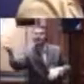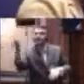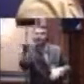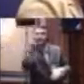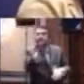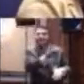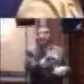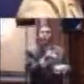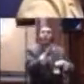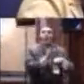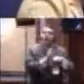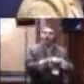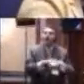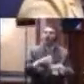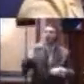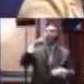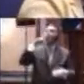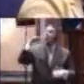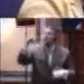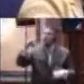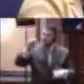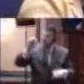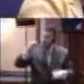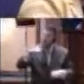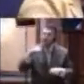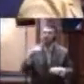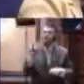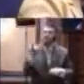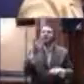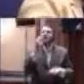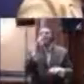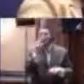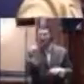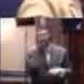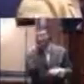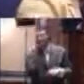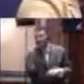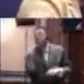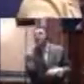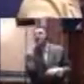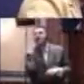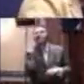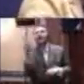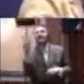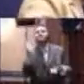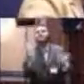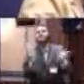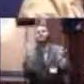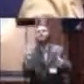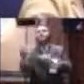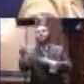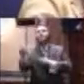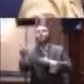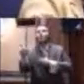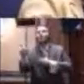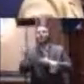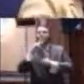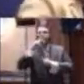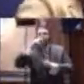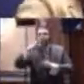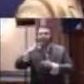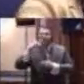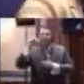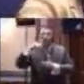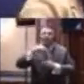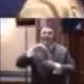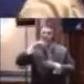In addition to that, there was more than 150,000 inputs that had come through various body structures